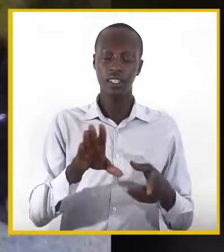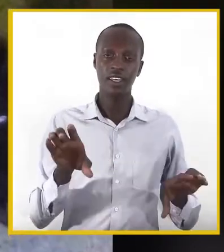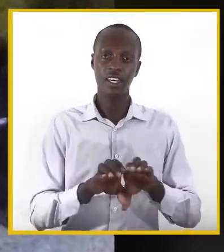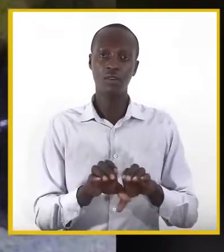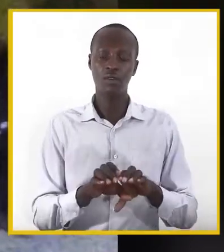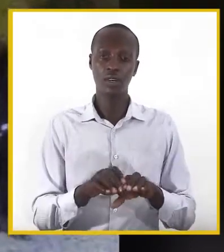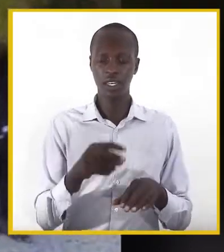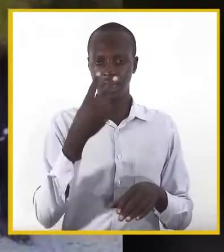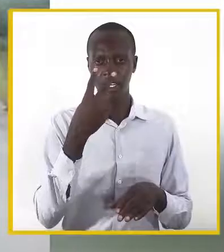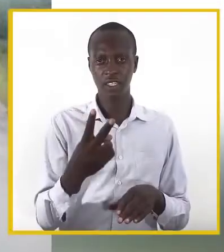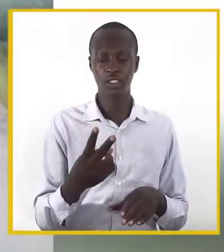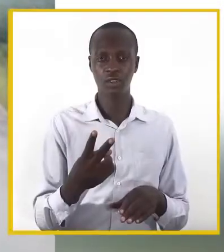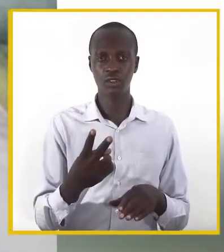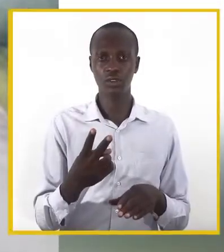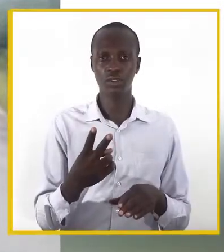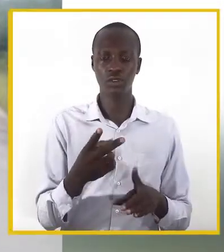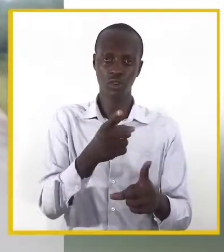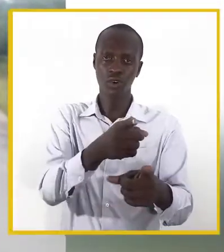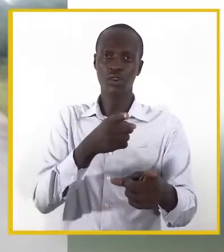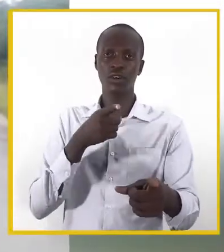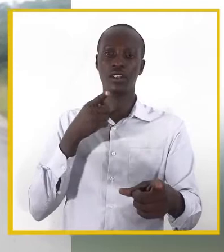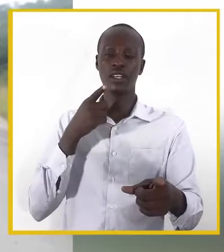a fleet of vehicles that consist of